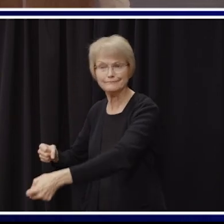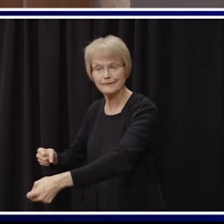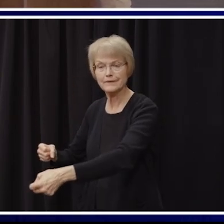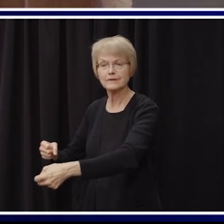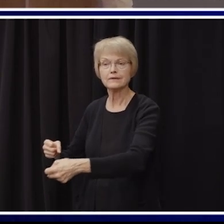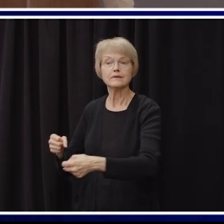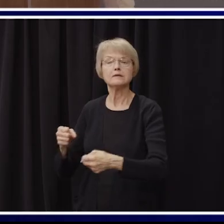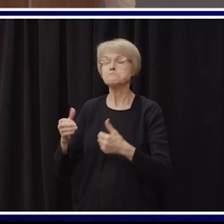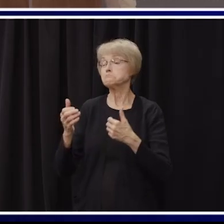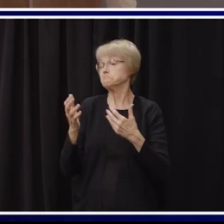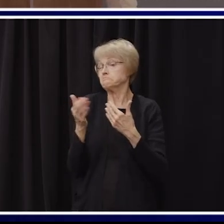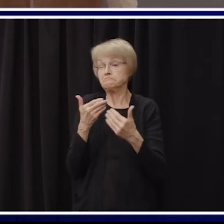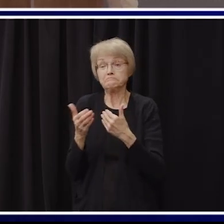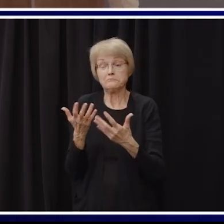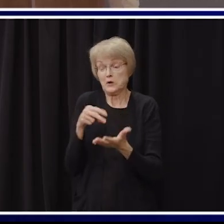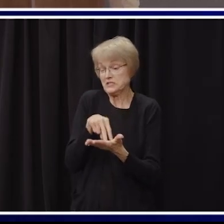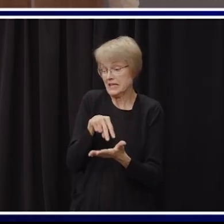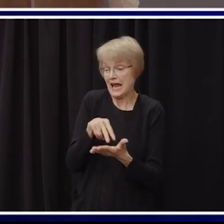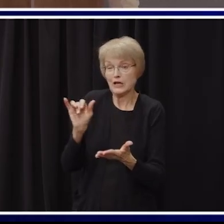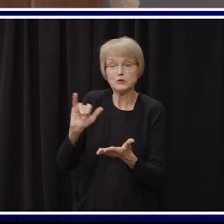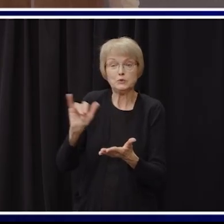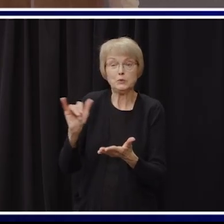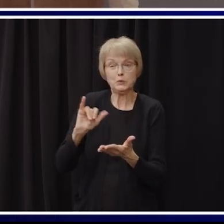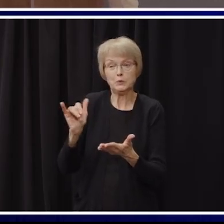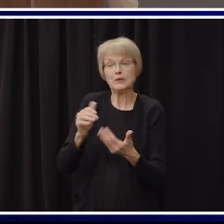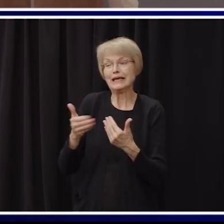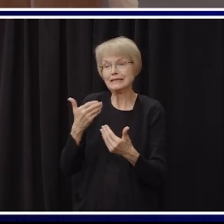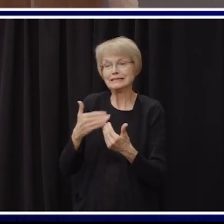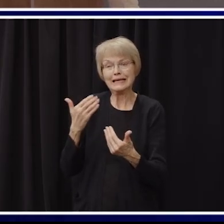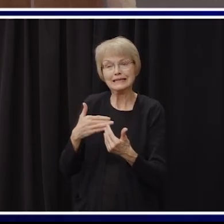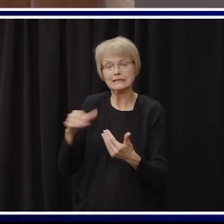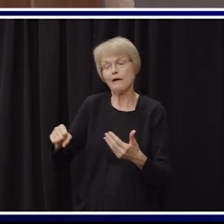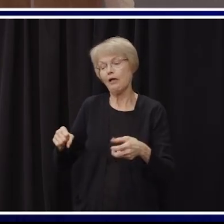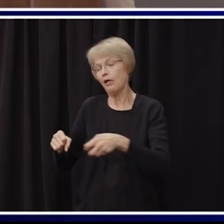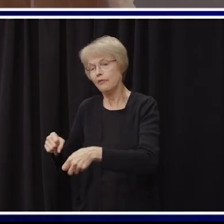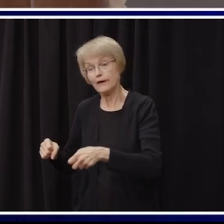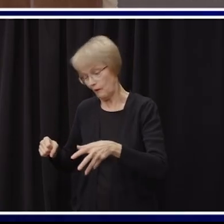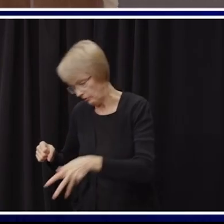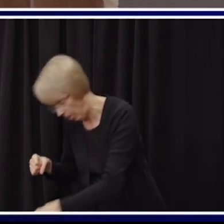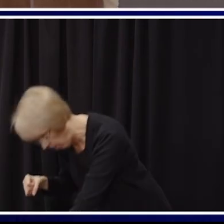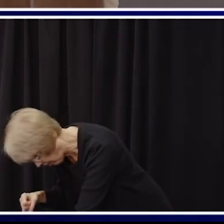that's standing. They don't have to bend down as far to pick something up out of the dishwasher.